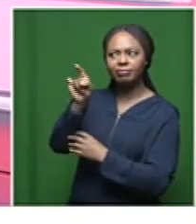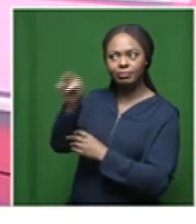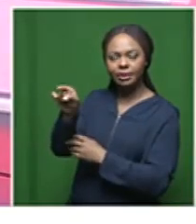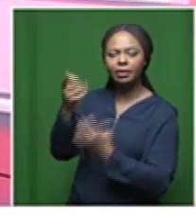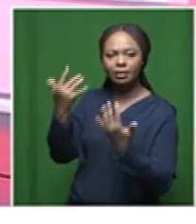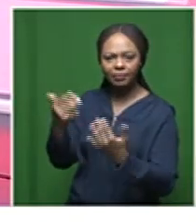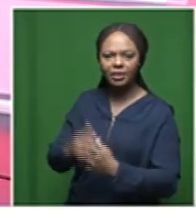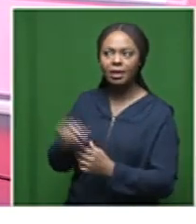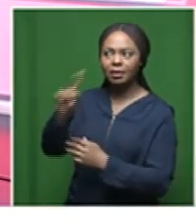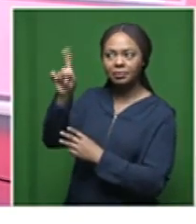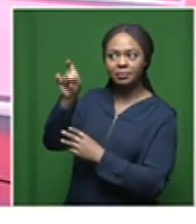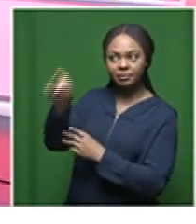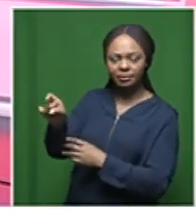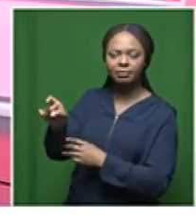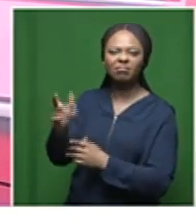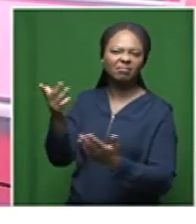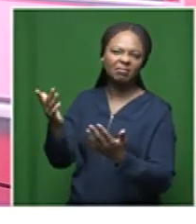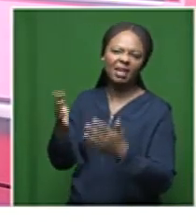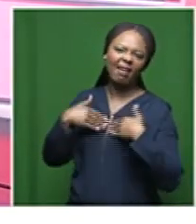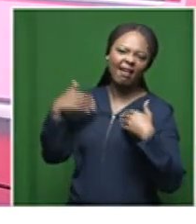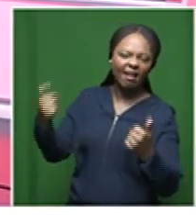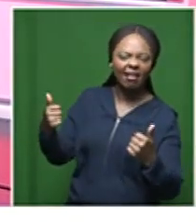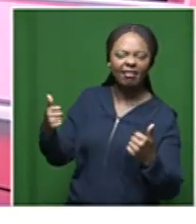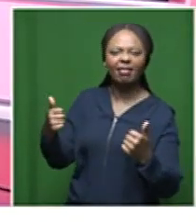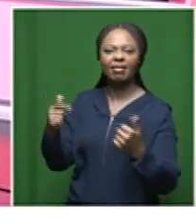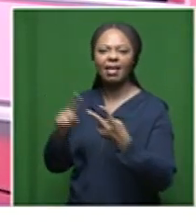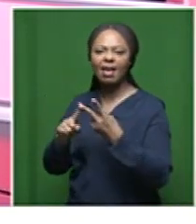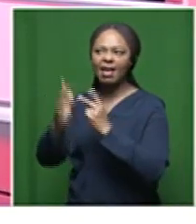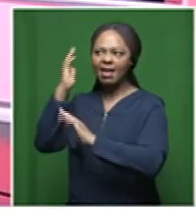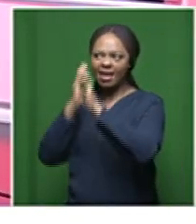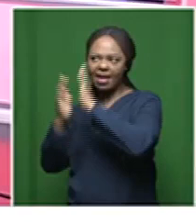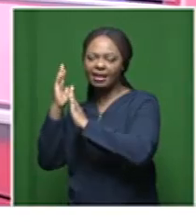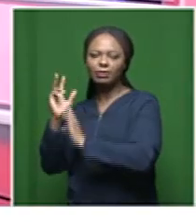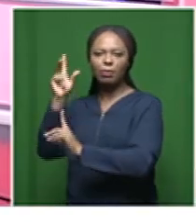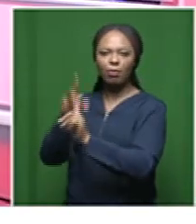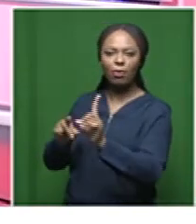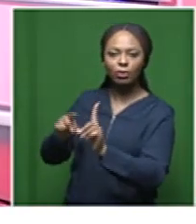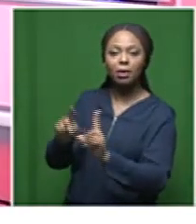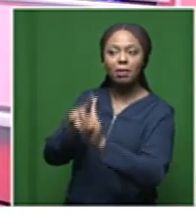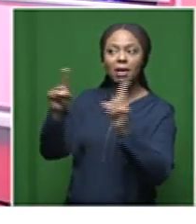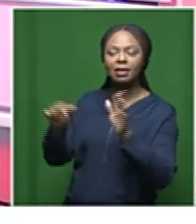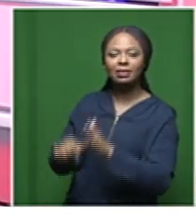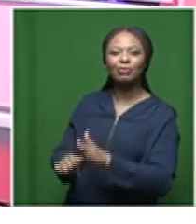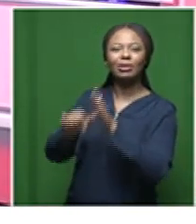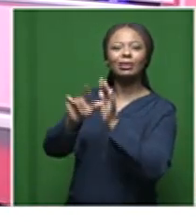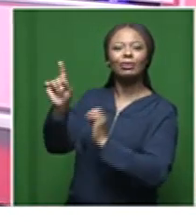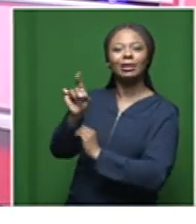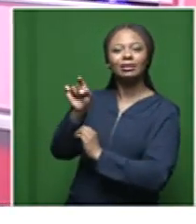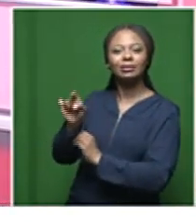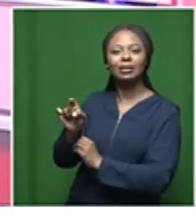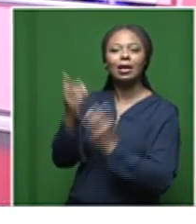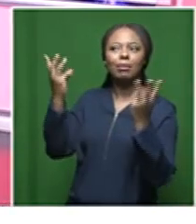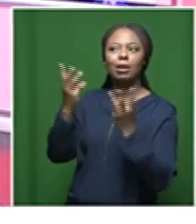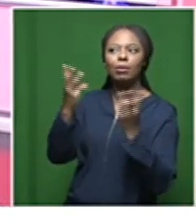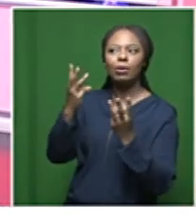there are obvious things that would be there, I'm assuming, such as health, history, and things such as that. But what important thing is there that a lot of people